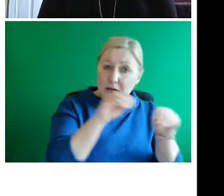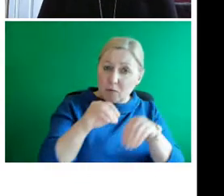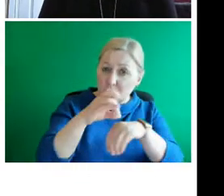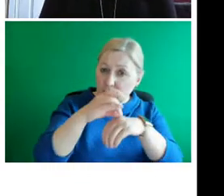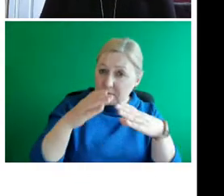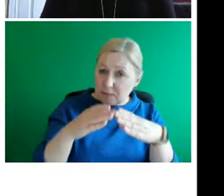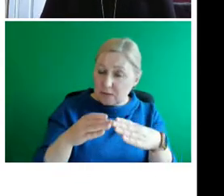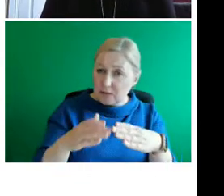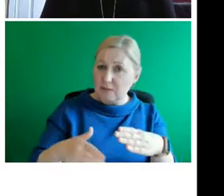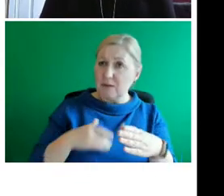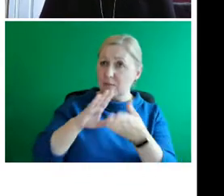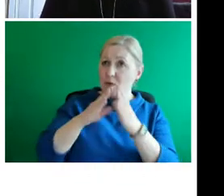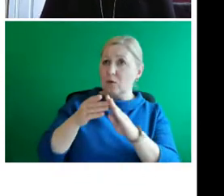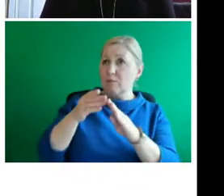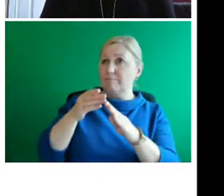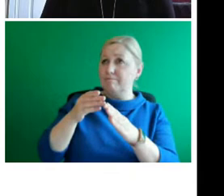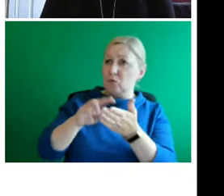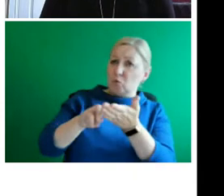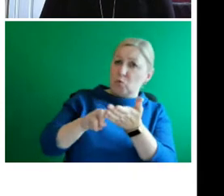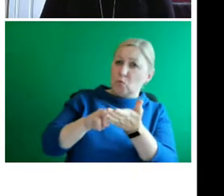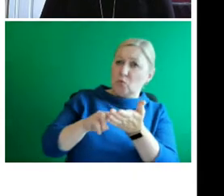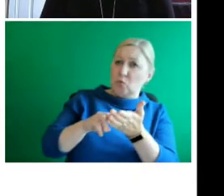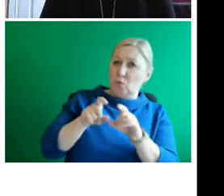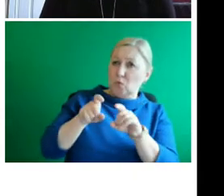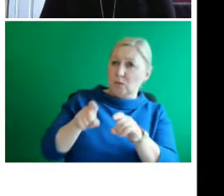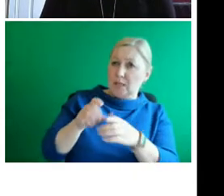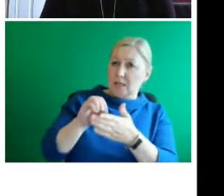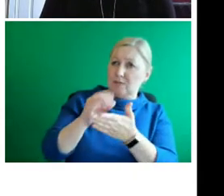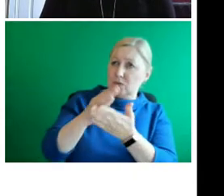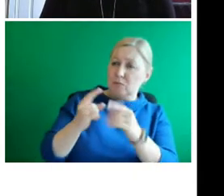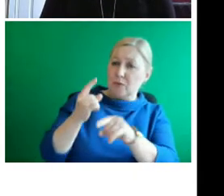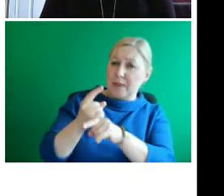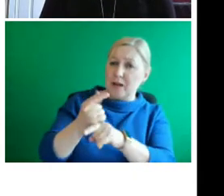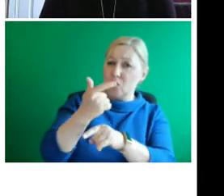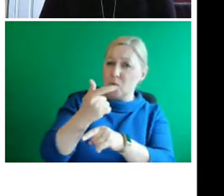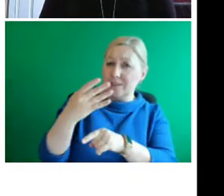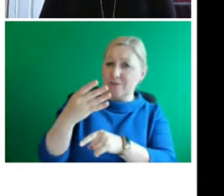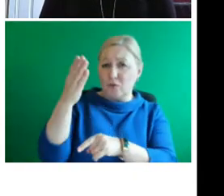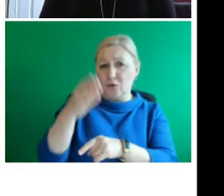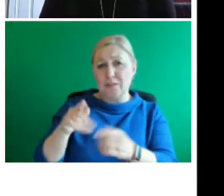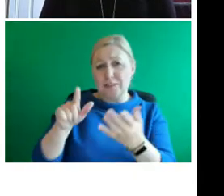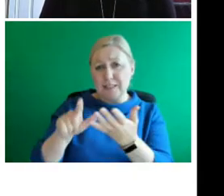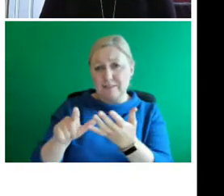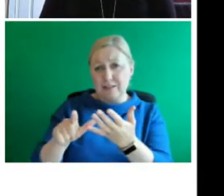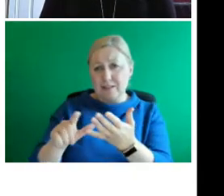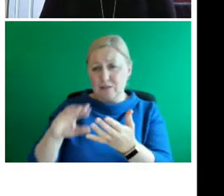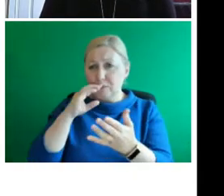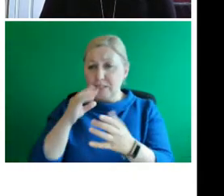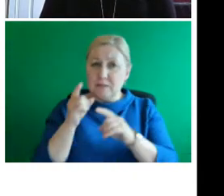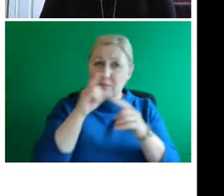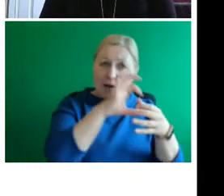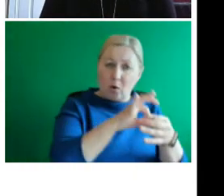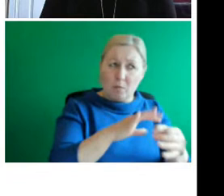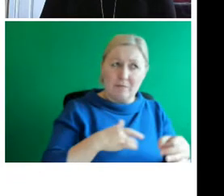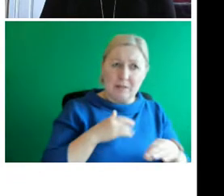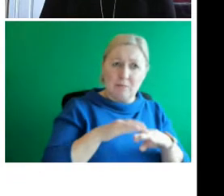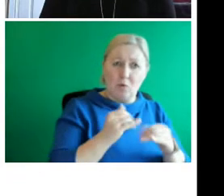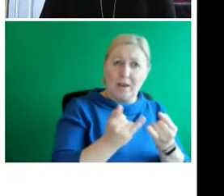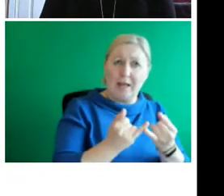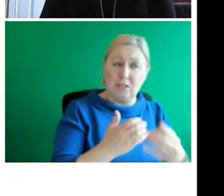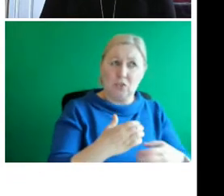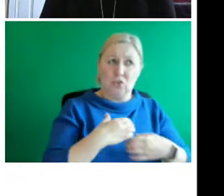the system going home even after a short admission, but particularly so with elderly people. Also, they're more inclined to pick